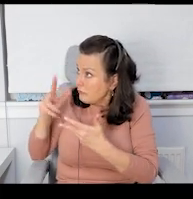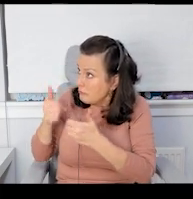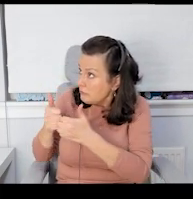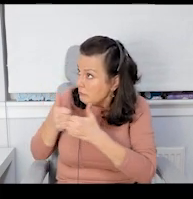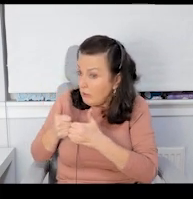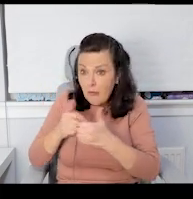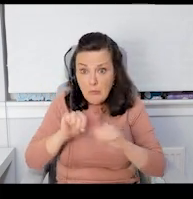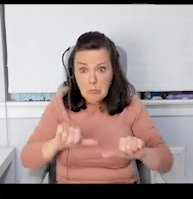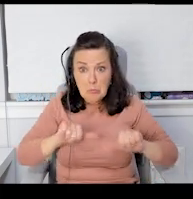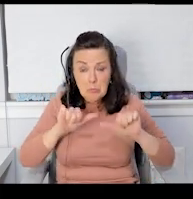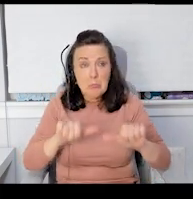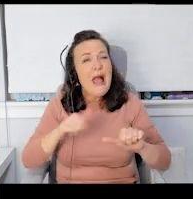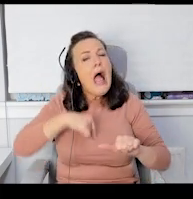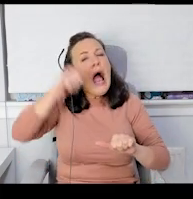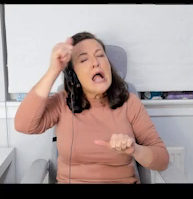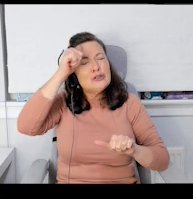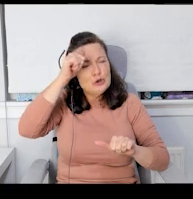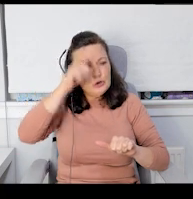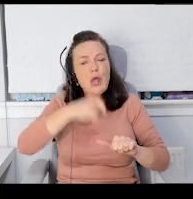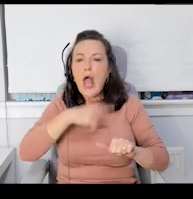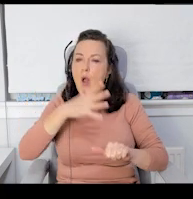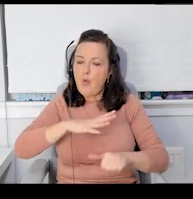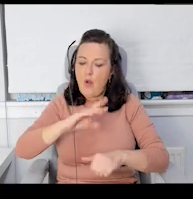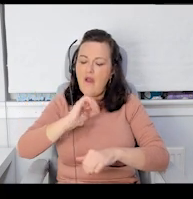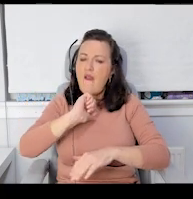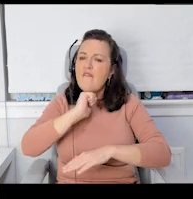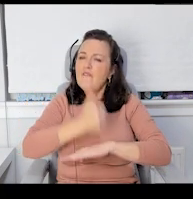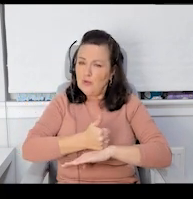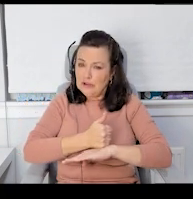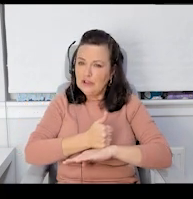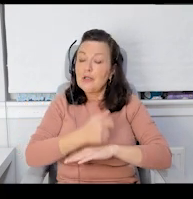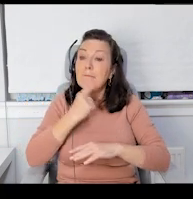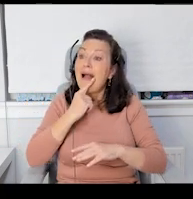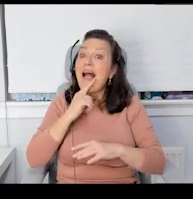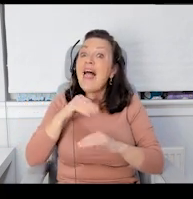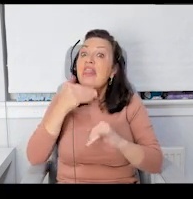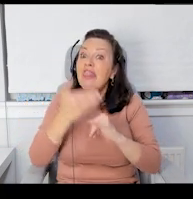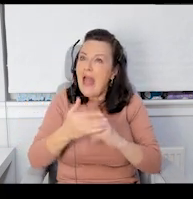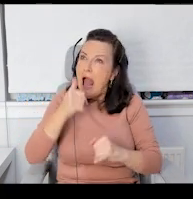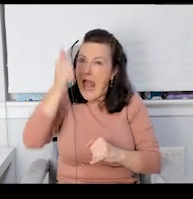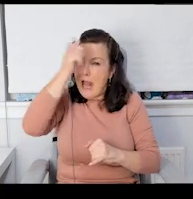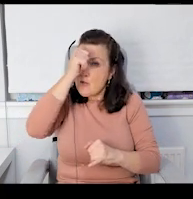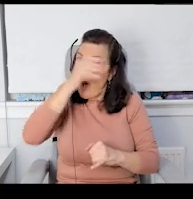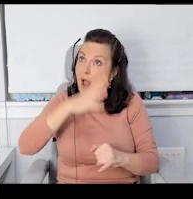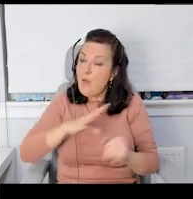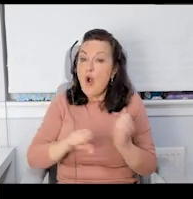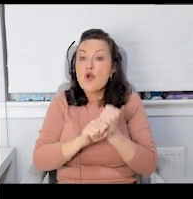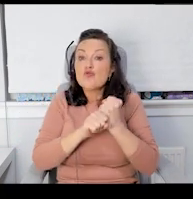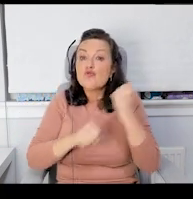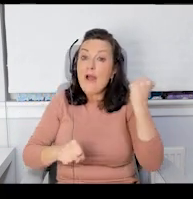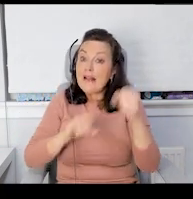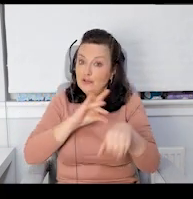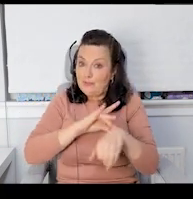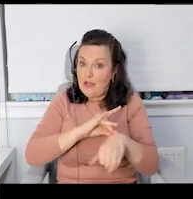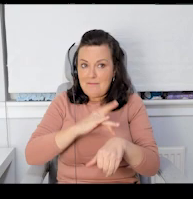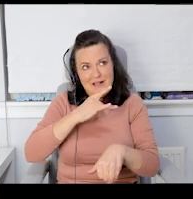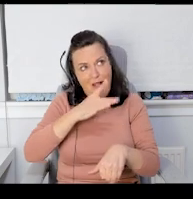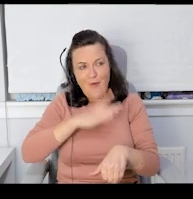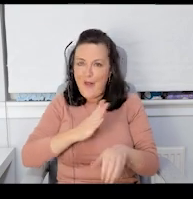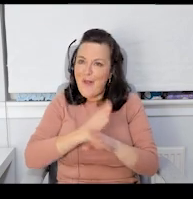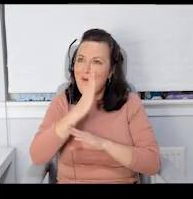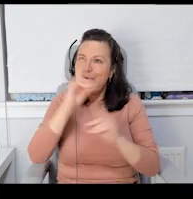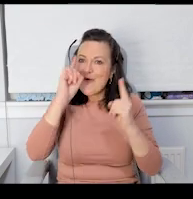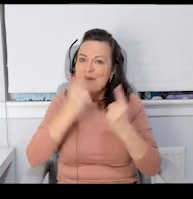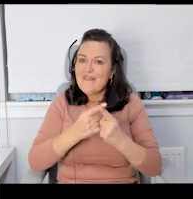for me. And I knew eventually I wanted to go into a graduate apprenticeship because of that. That was the opportunity for university. Fantastic. So again, we've heard two